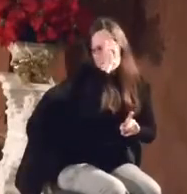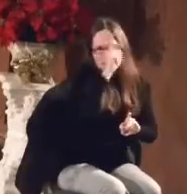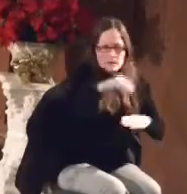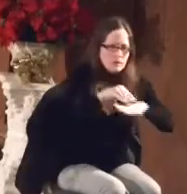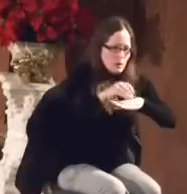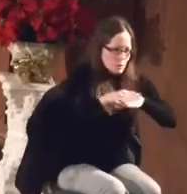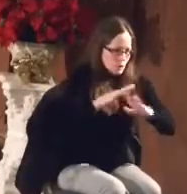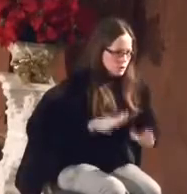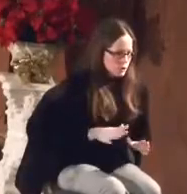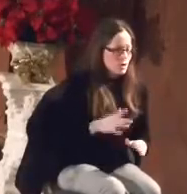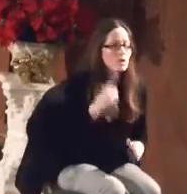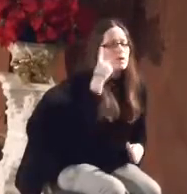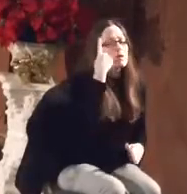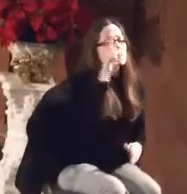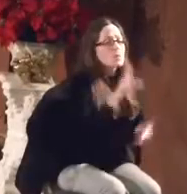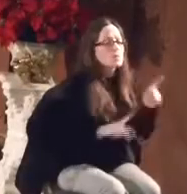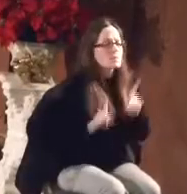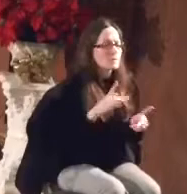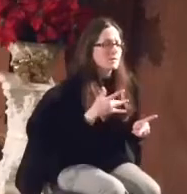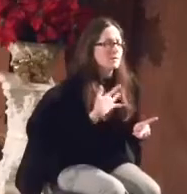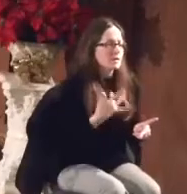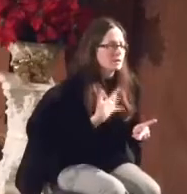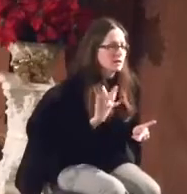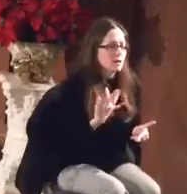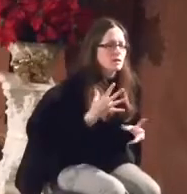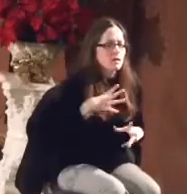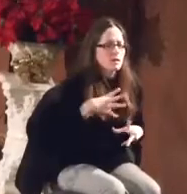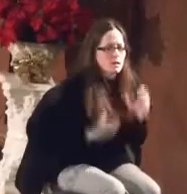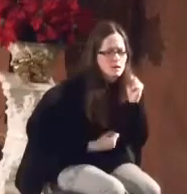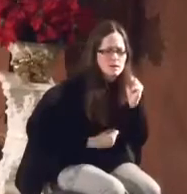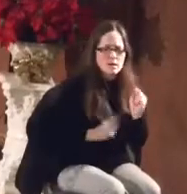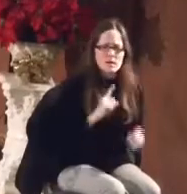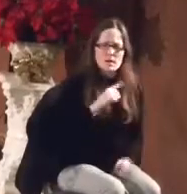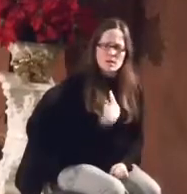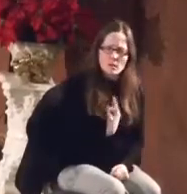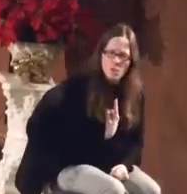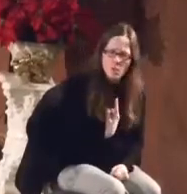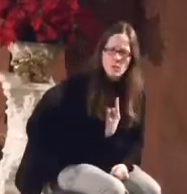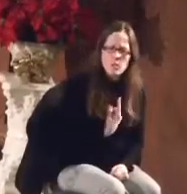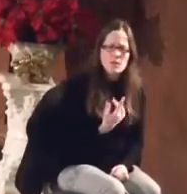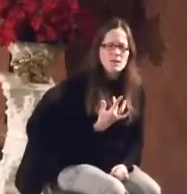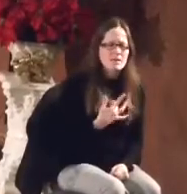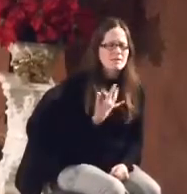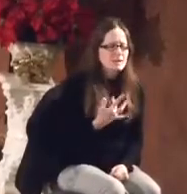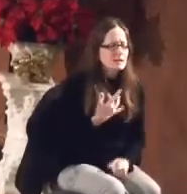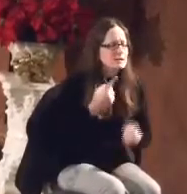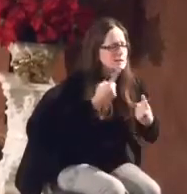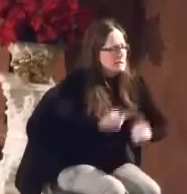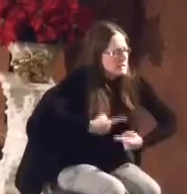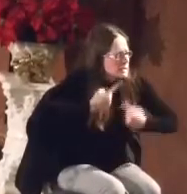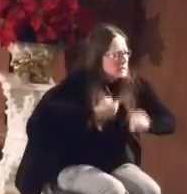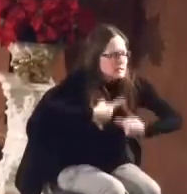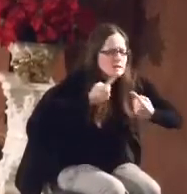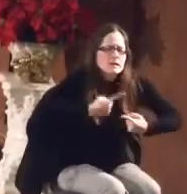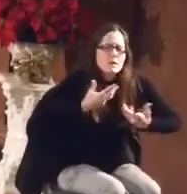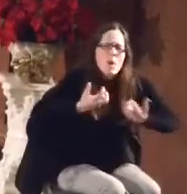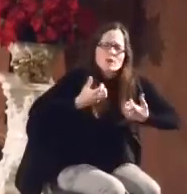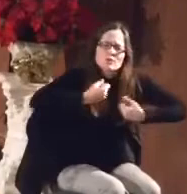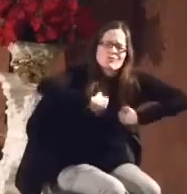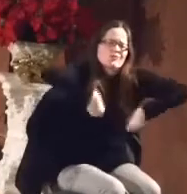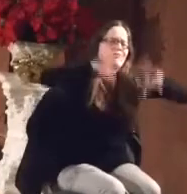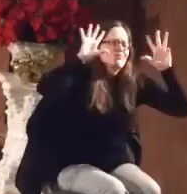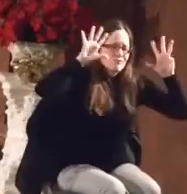those who feel bereft and alone, those who feel that the battles of life are too much, God gives a